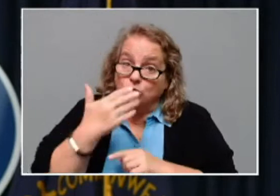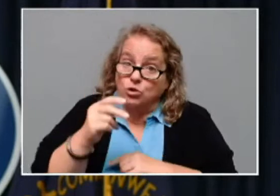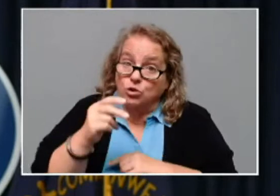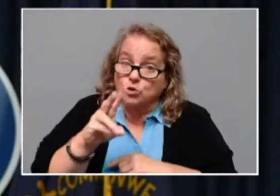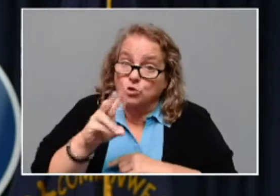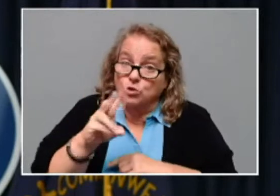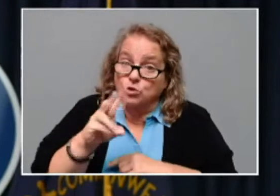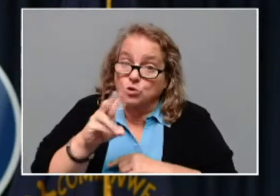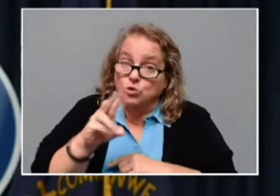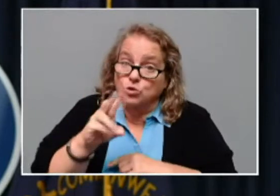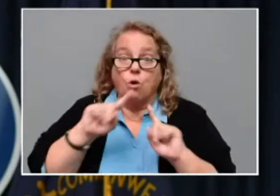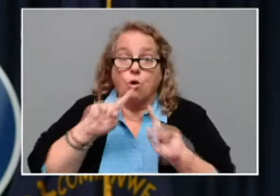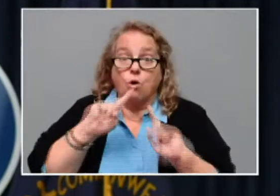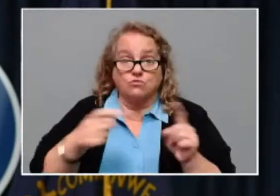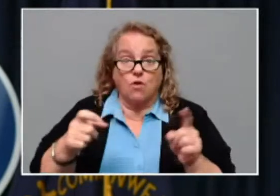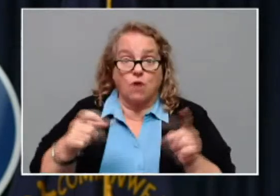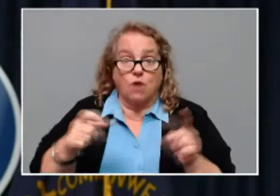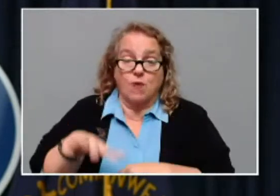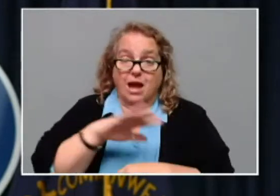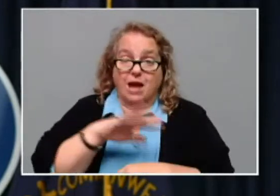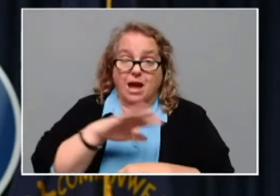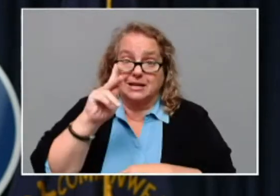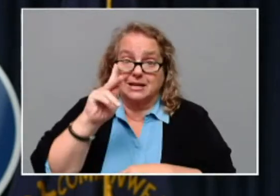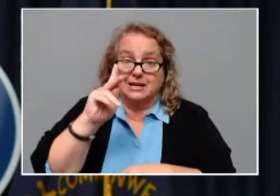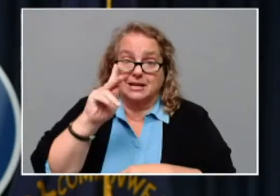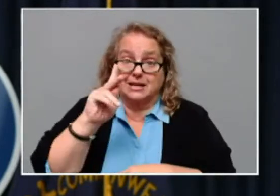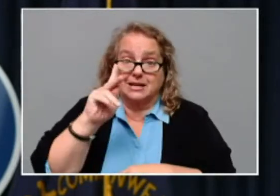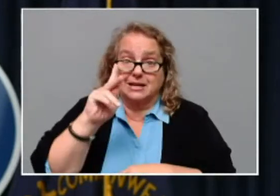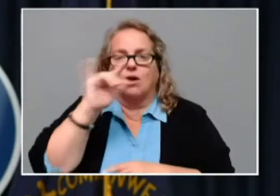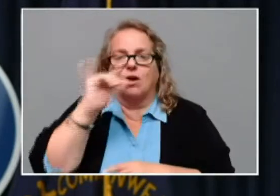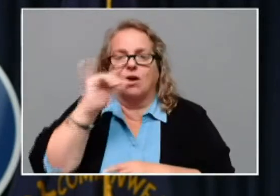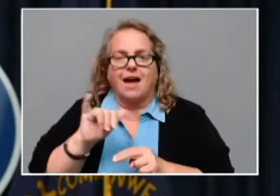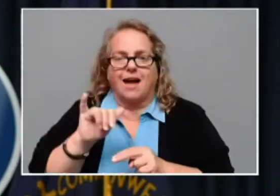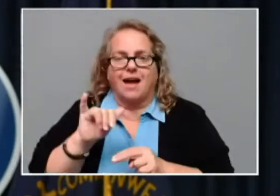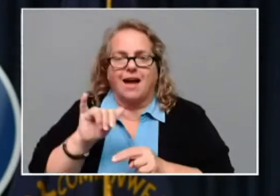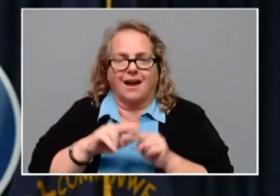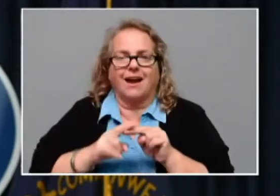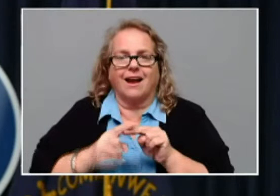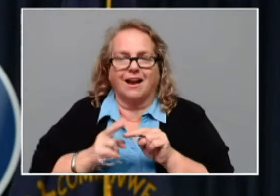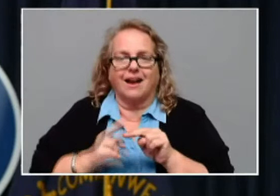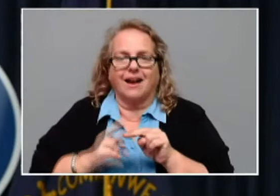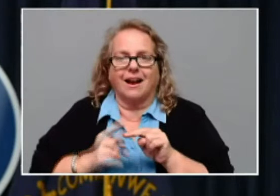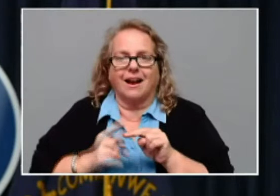for monoclonal antibodies is decreasing and markedly